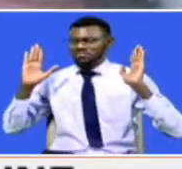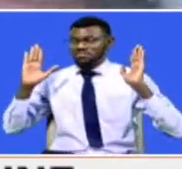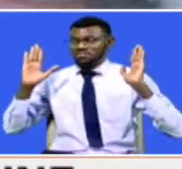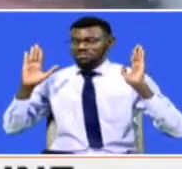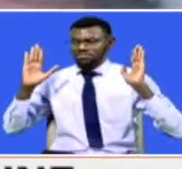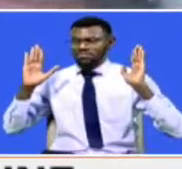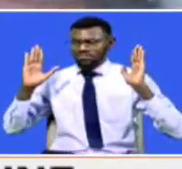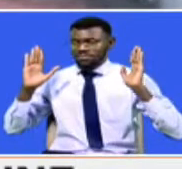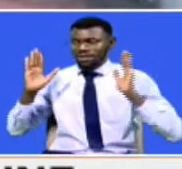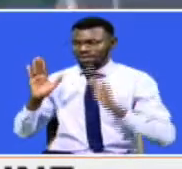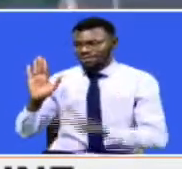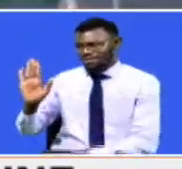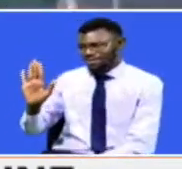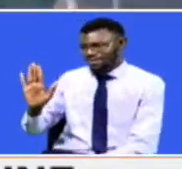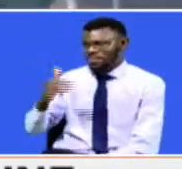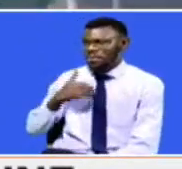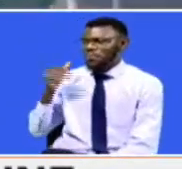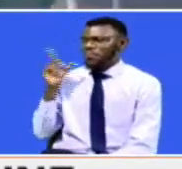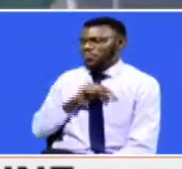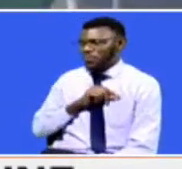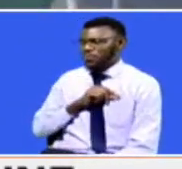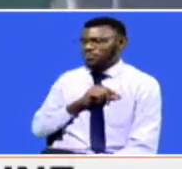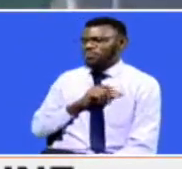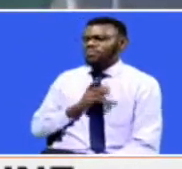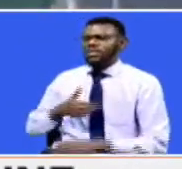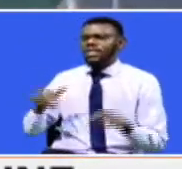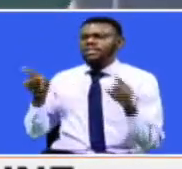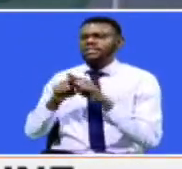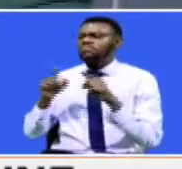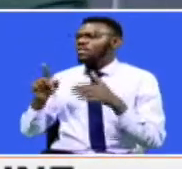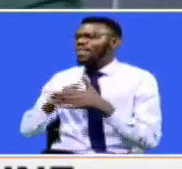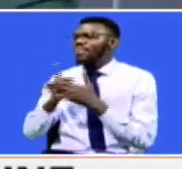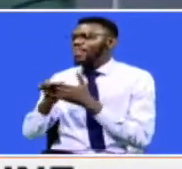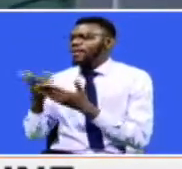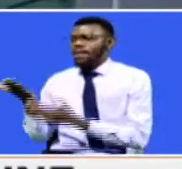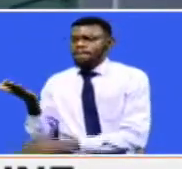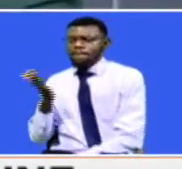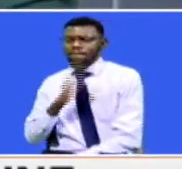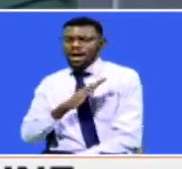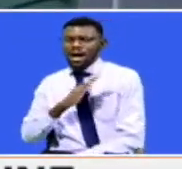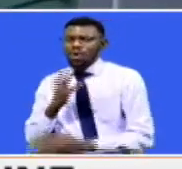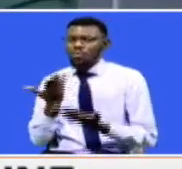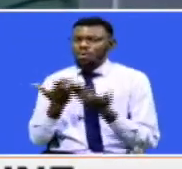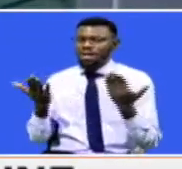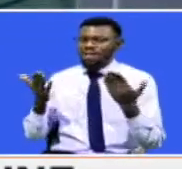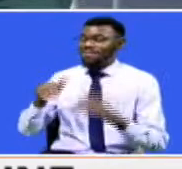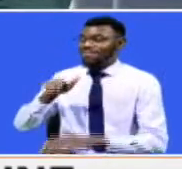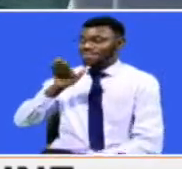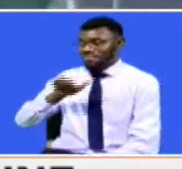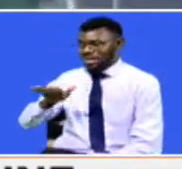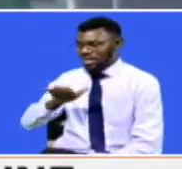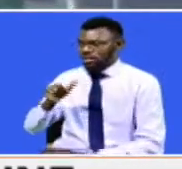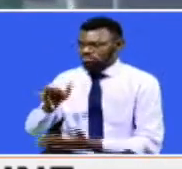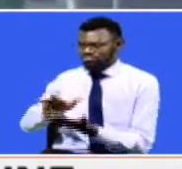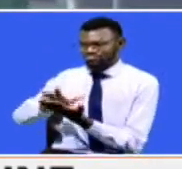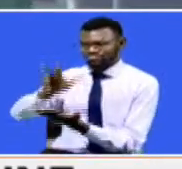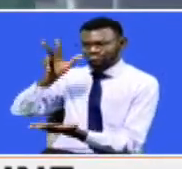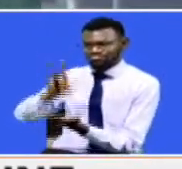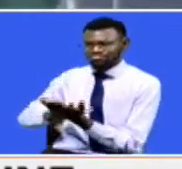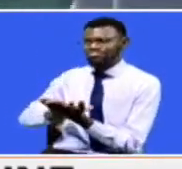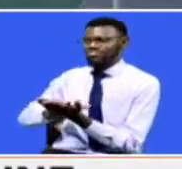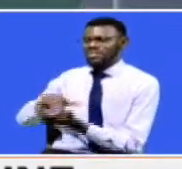Let me finish, so then I bring you to that particular place where they then take it back to Parliament for them to ratify